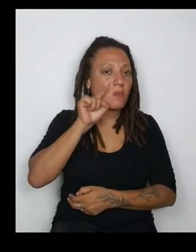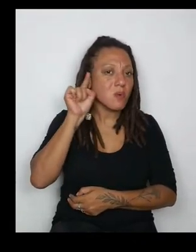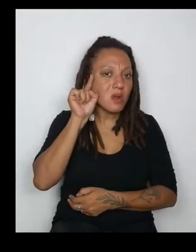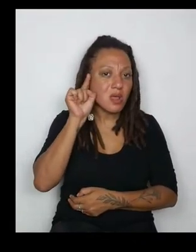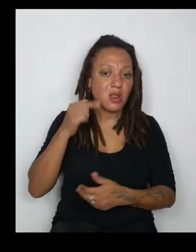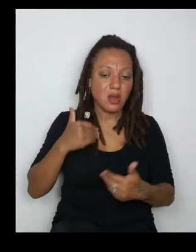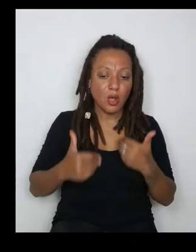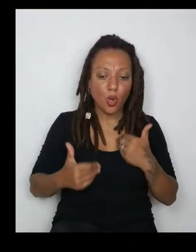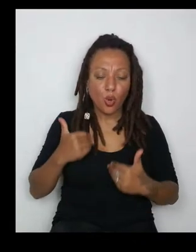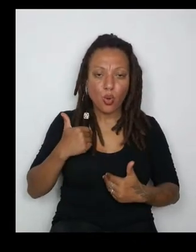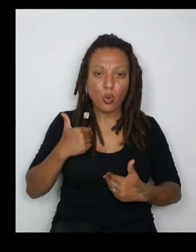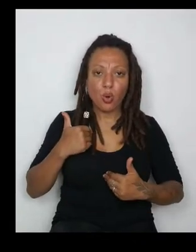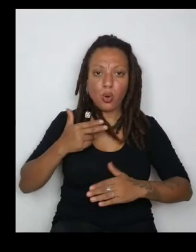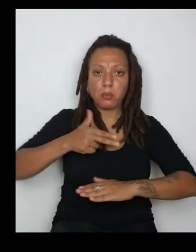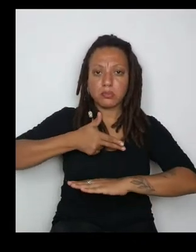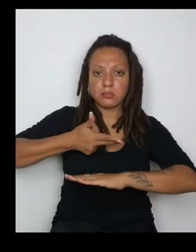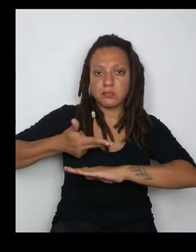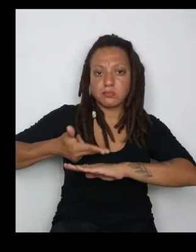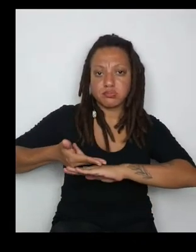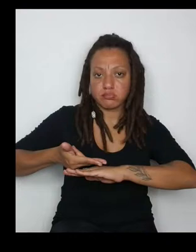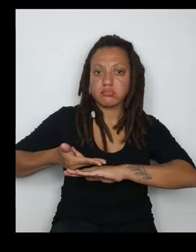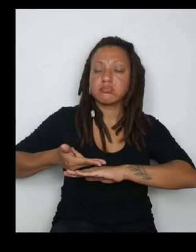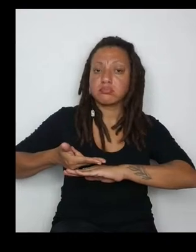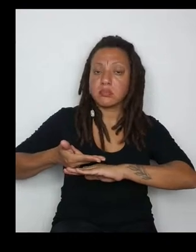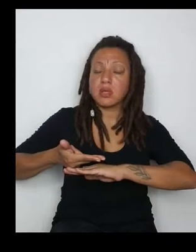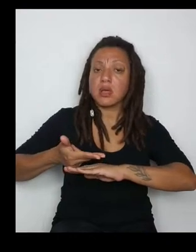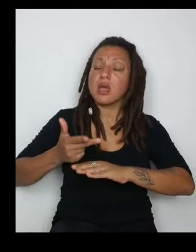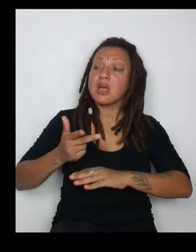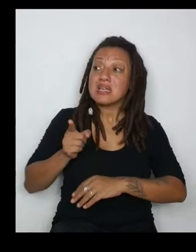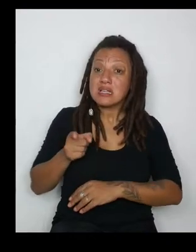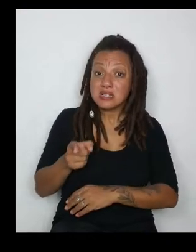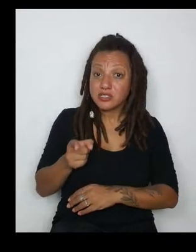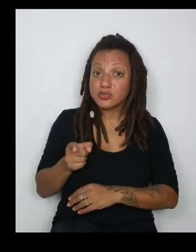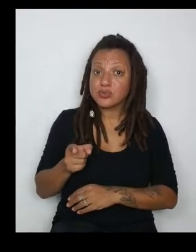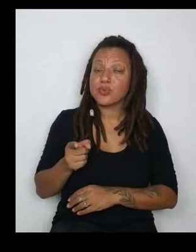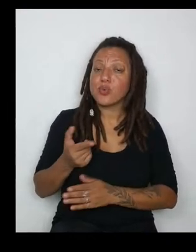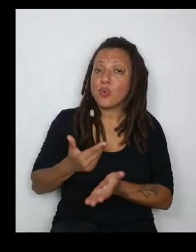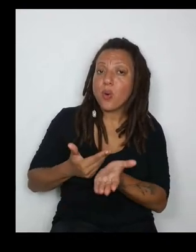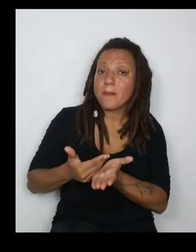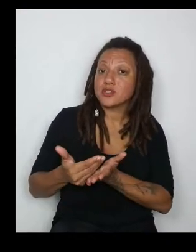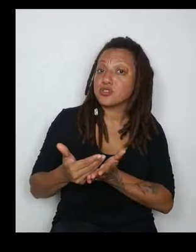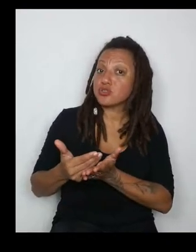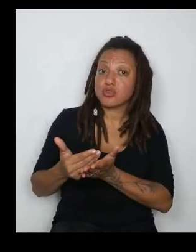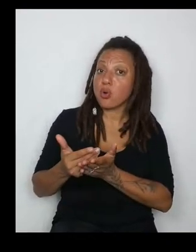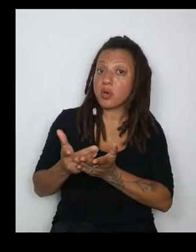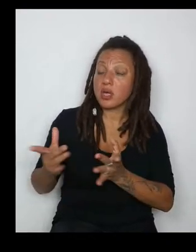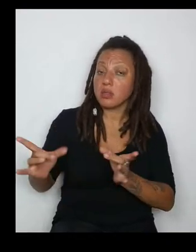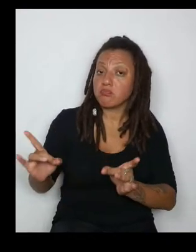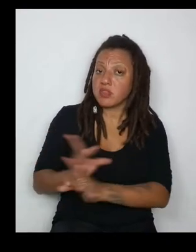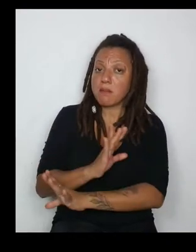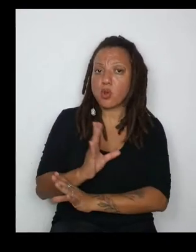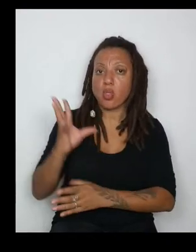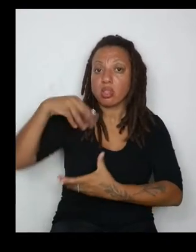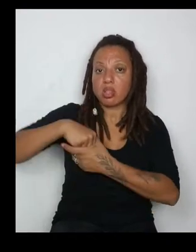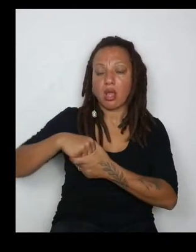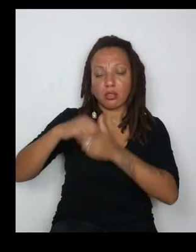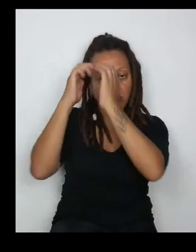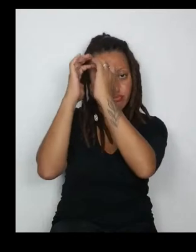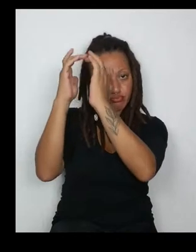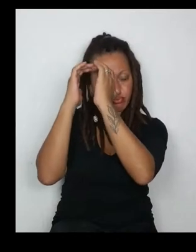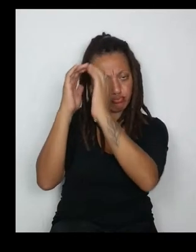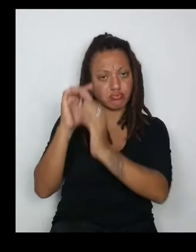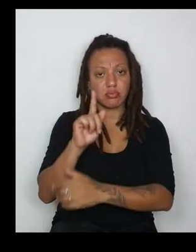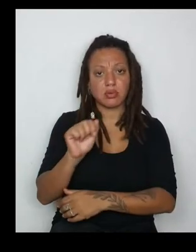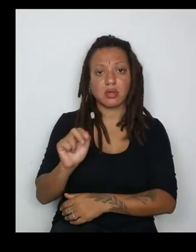began and ended with gogan's fantasy and so self portraiture and the way that self portraiture helps